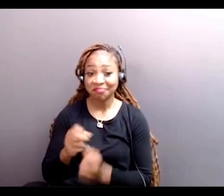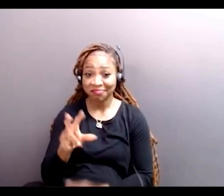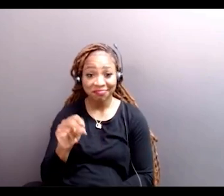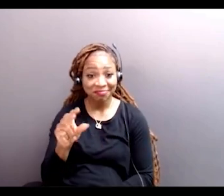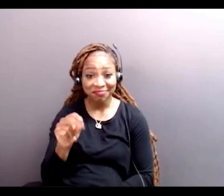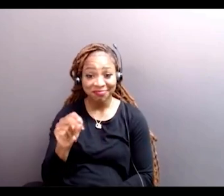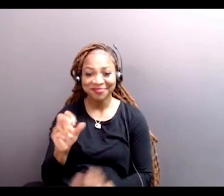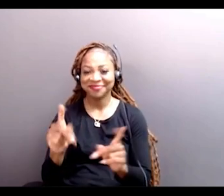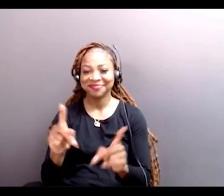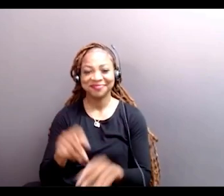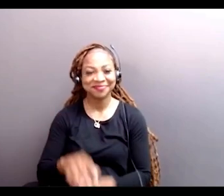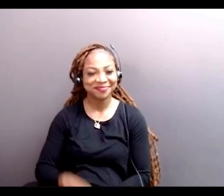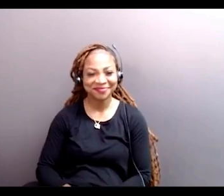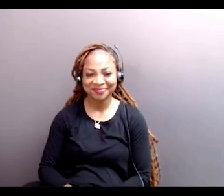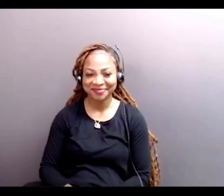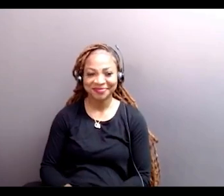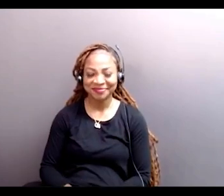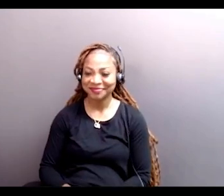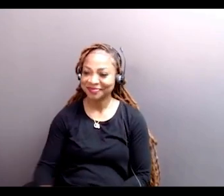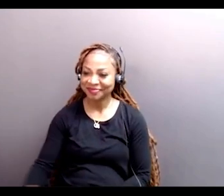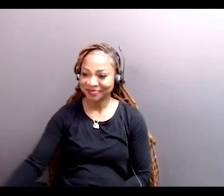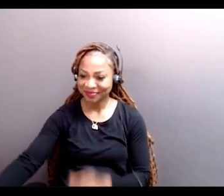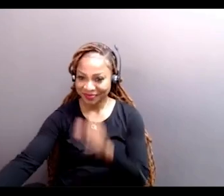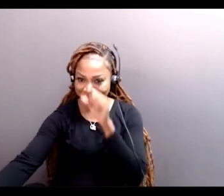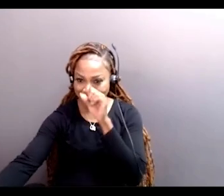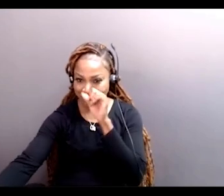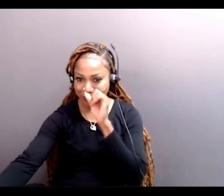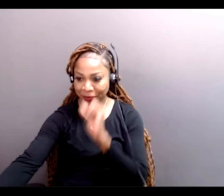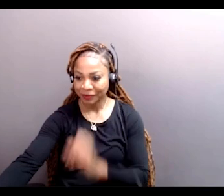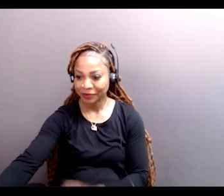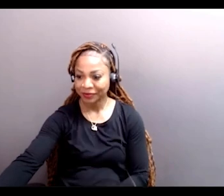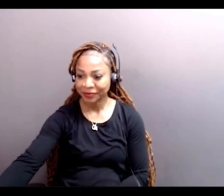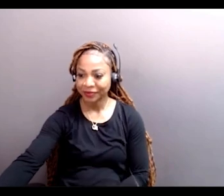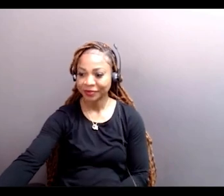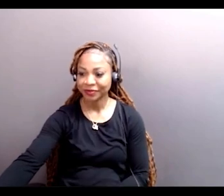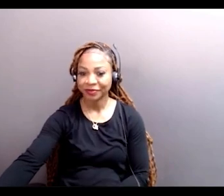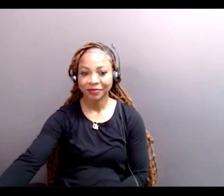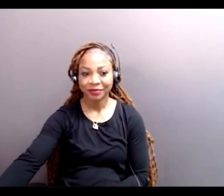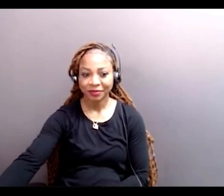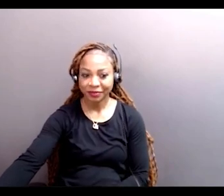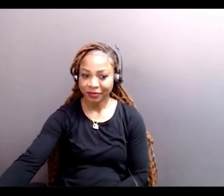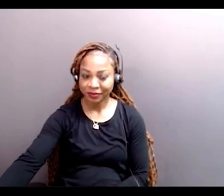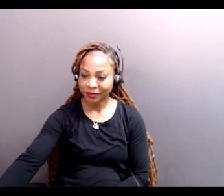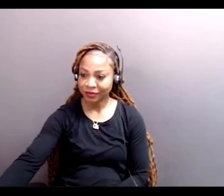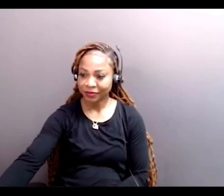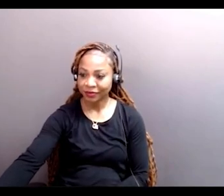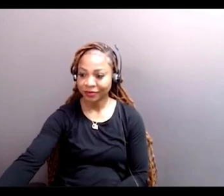Nope. Sorry. I'm trying to see on my little screen.